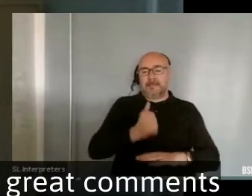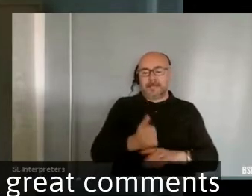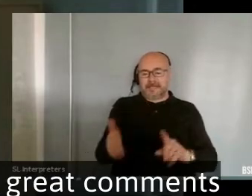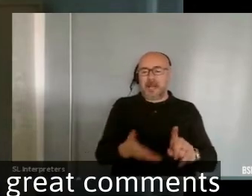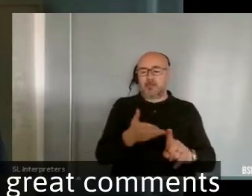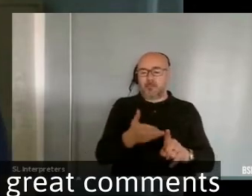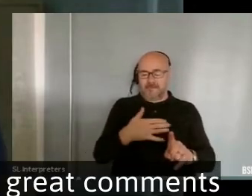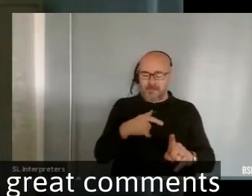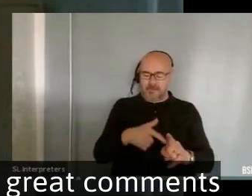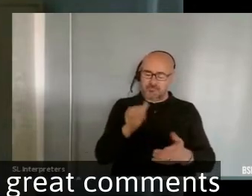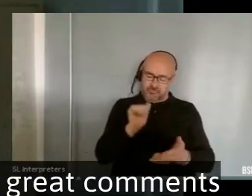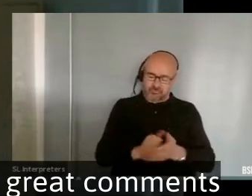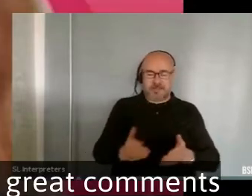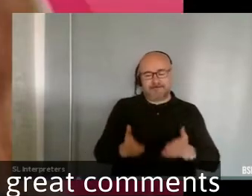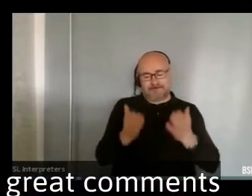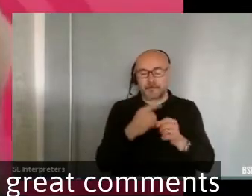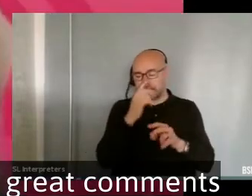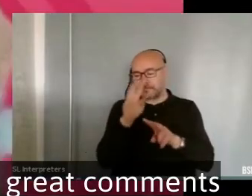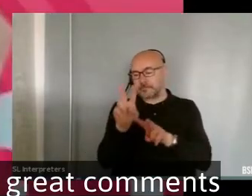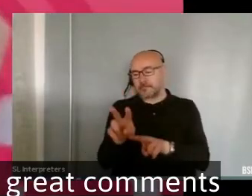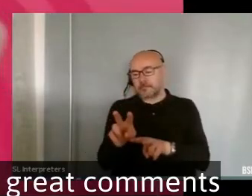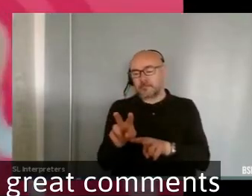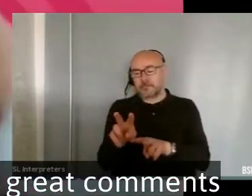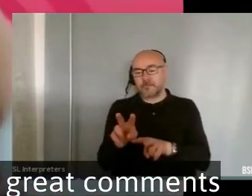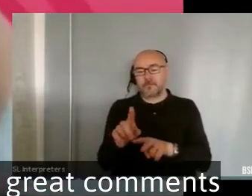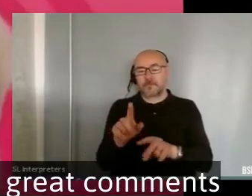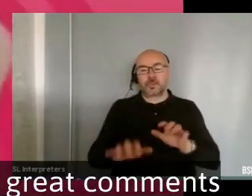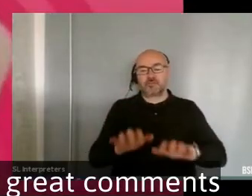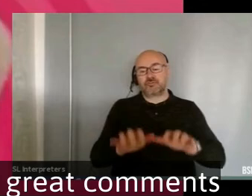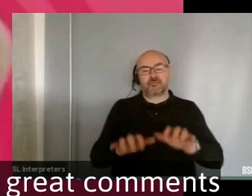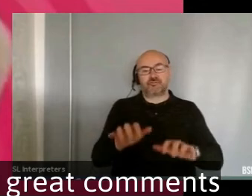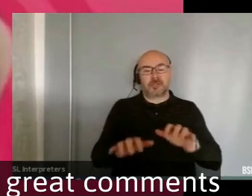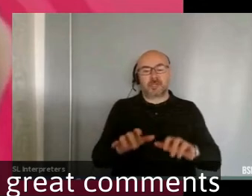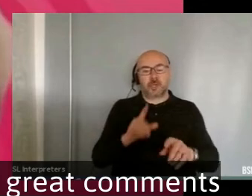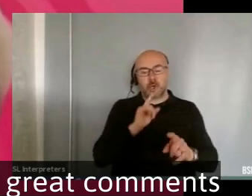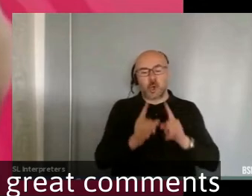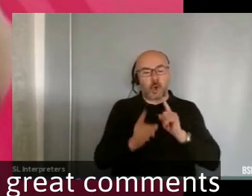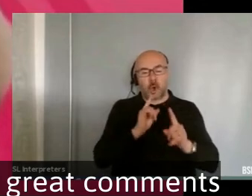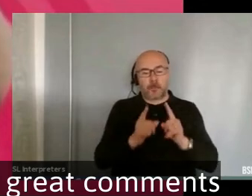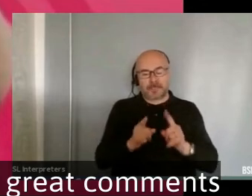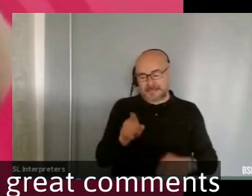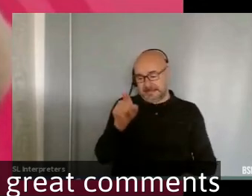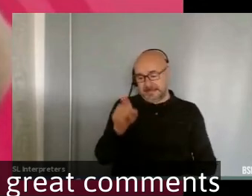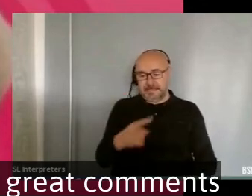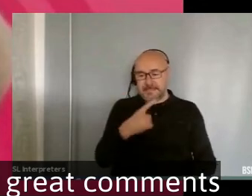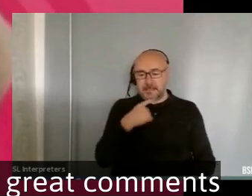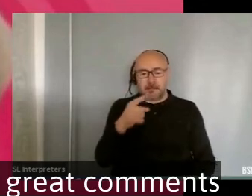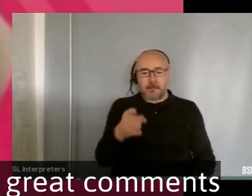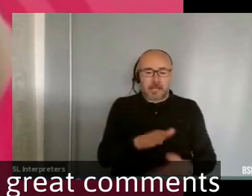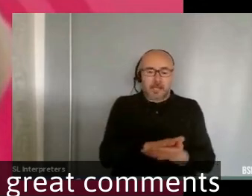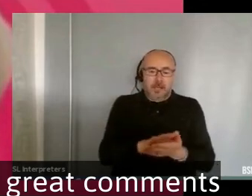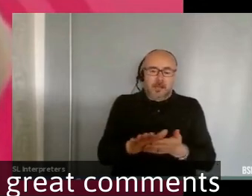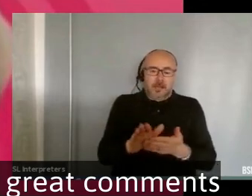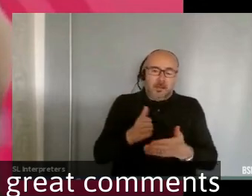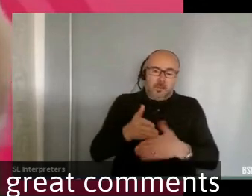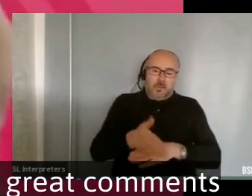Yeah. Thanks. In the chat line, some great comments about how you're giving us hope and